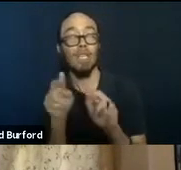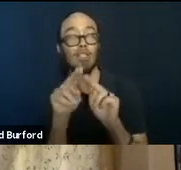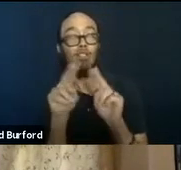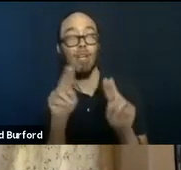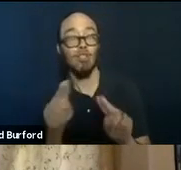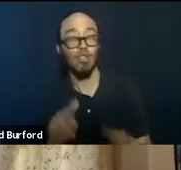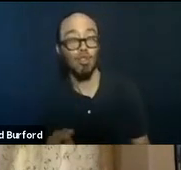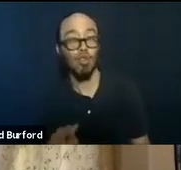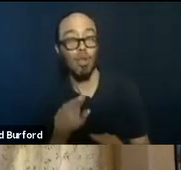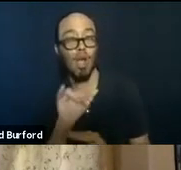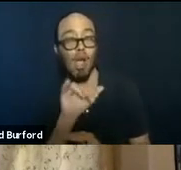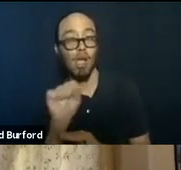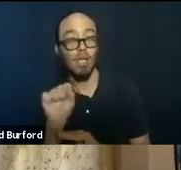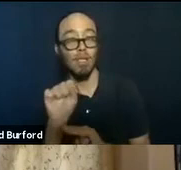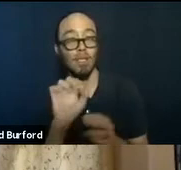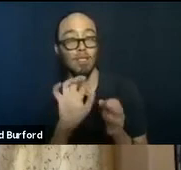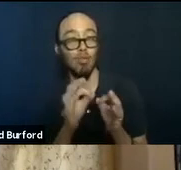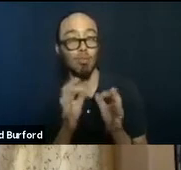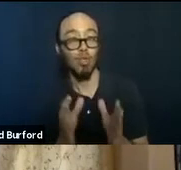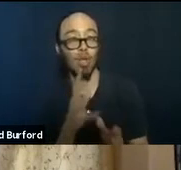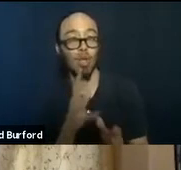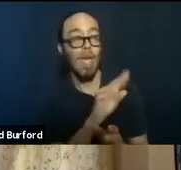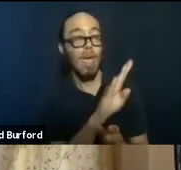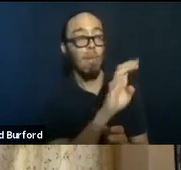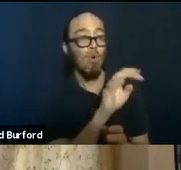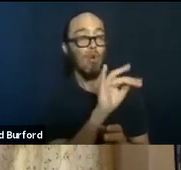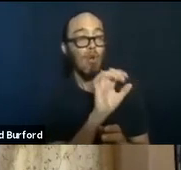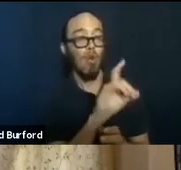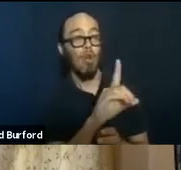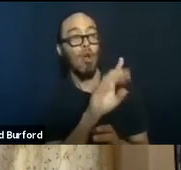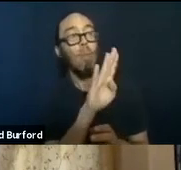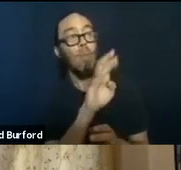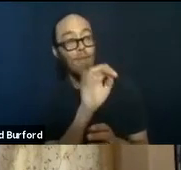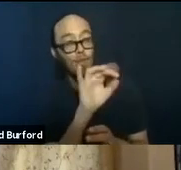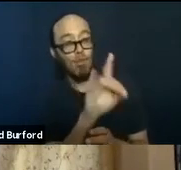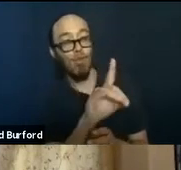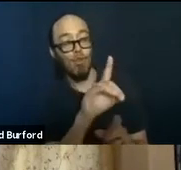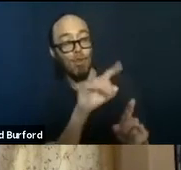international IS signing. And Bernard Burford,